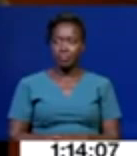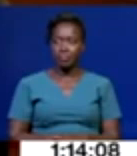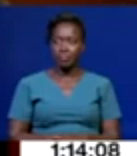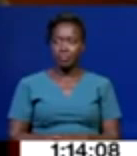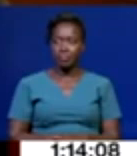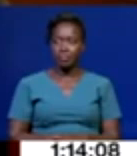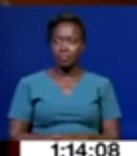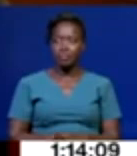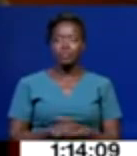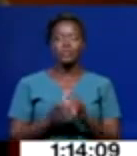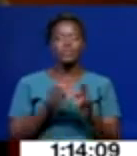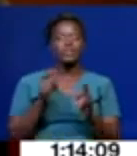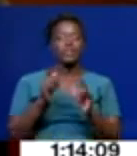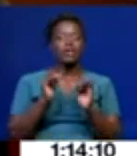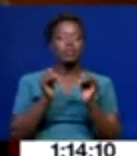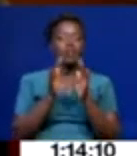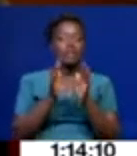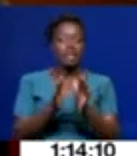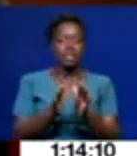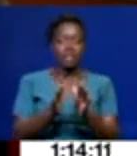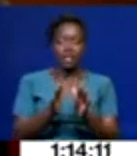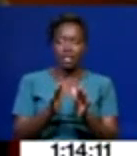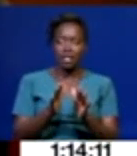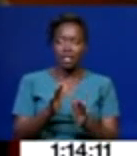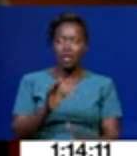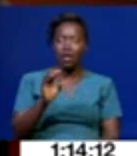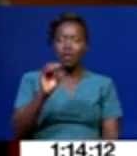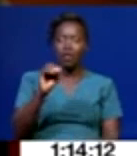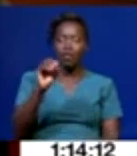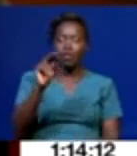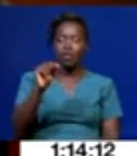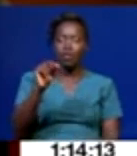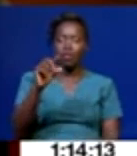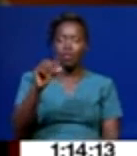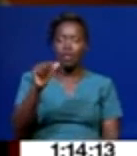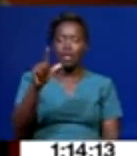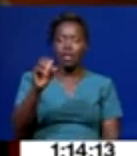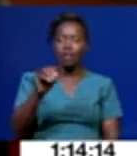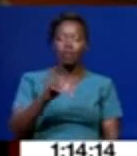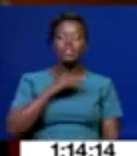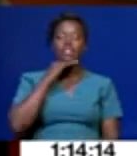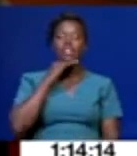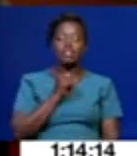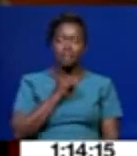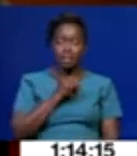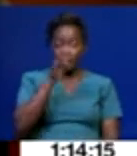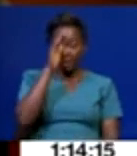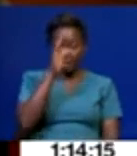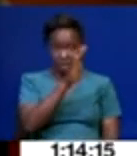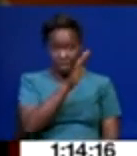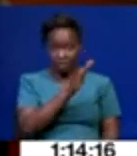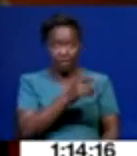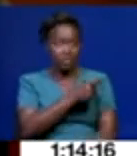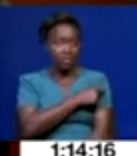Veteran broadcaster Fred Nyongesa Ongalo has passed on. Nyongesa breathed his last on Sunday evening while